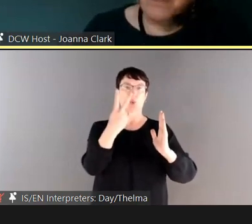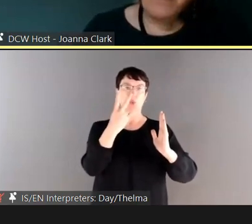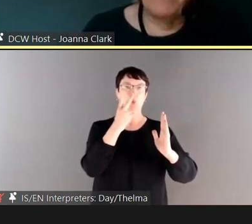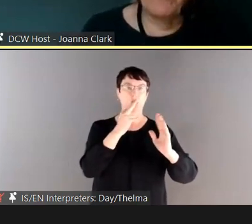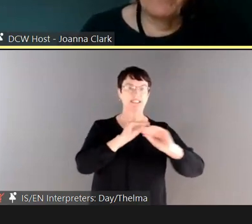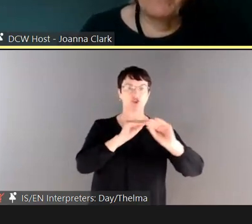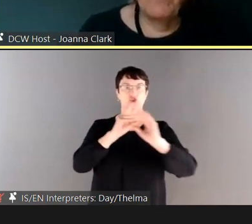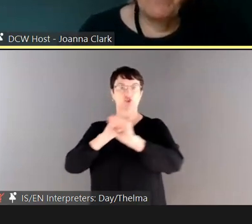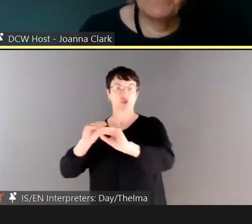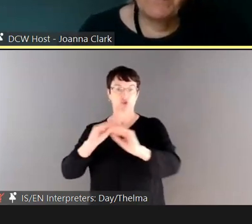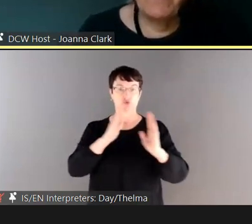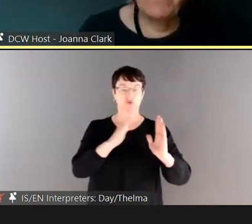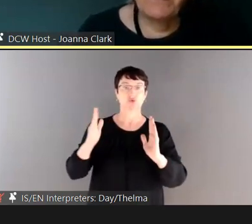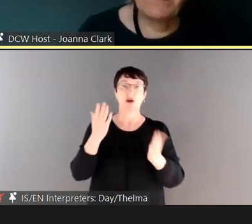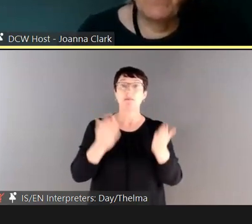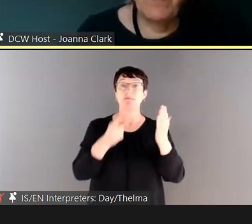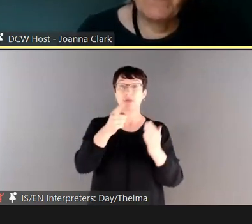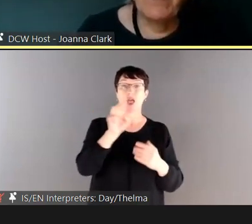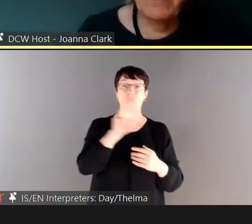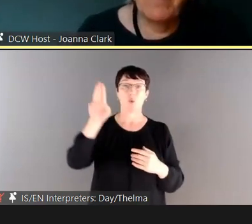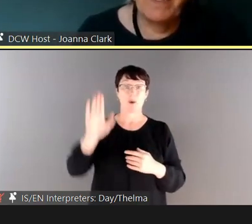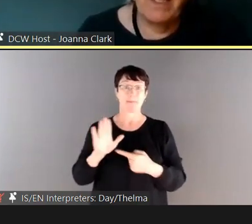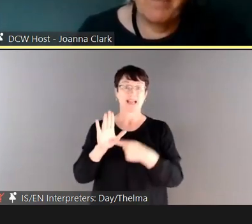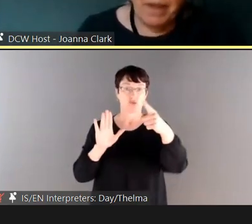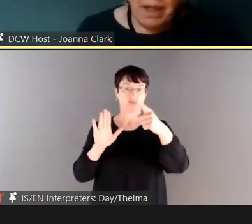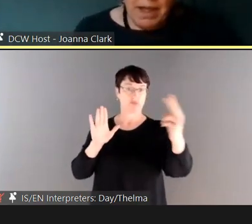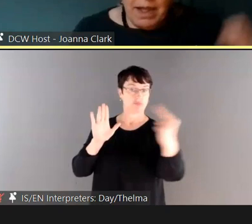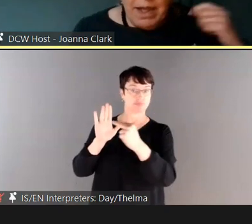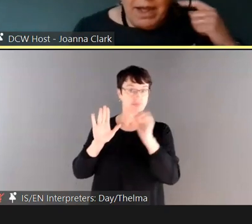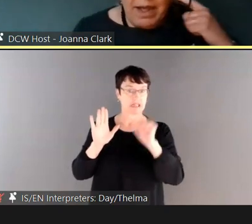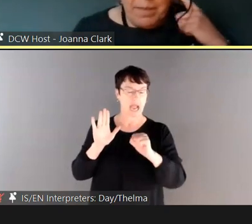if you can keep track on our website, you can see when those are coming up.